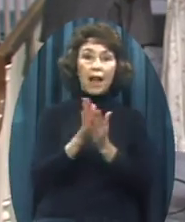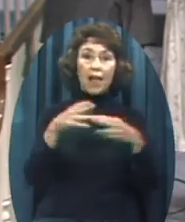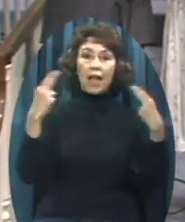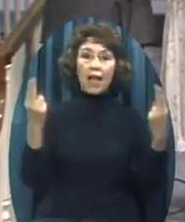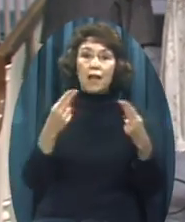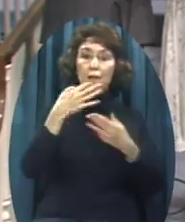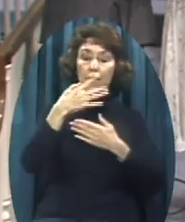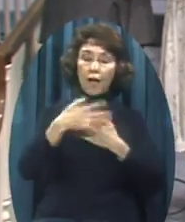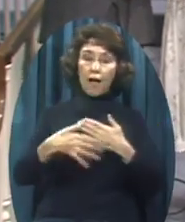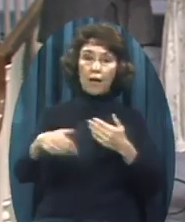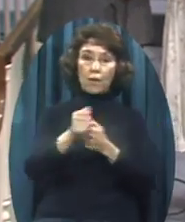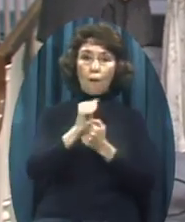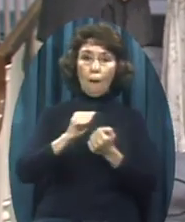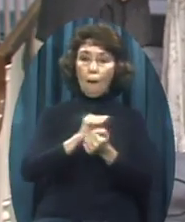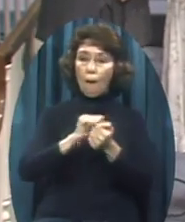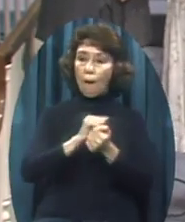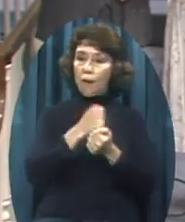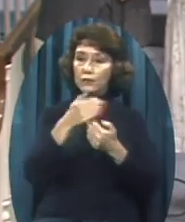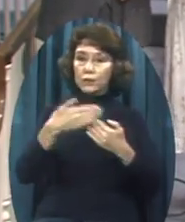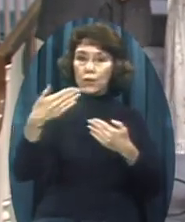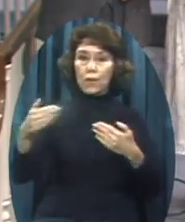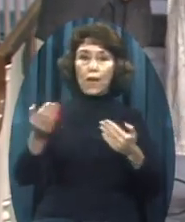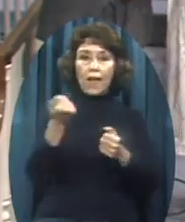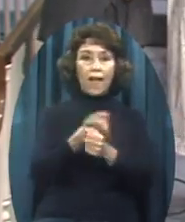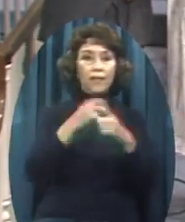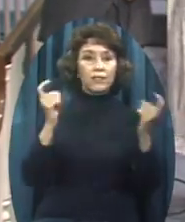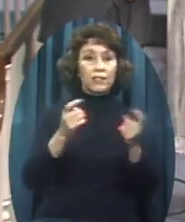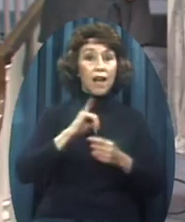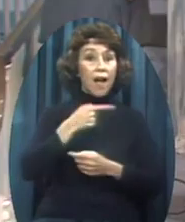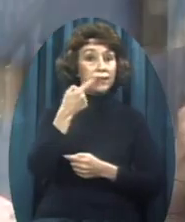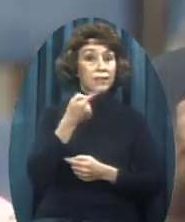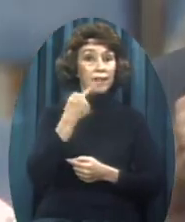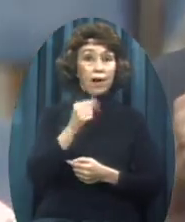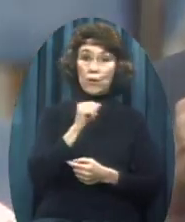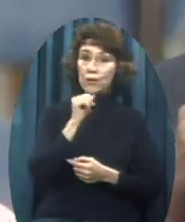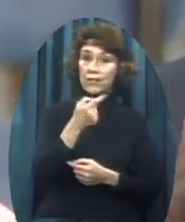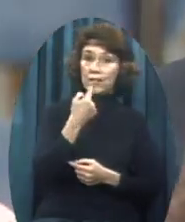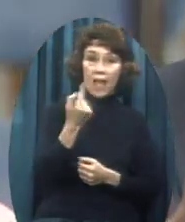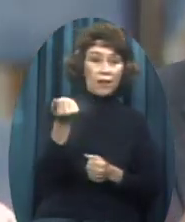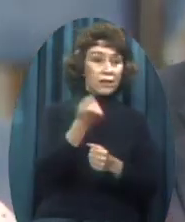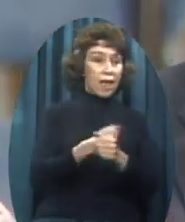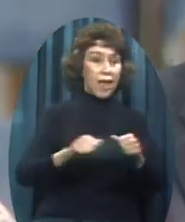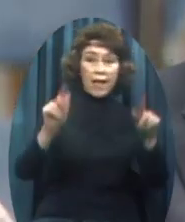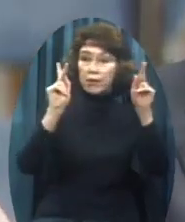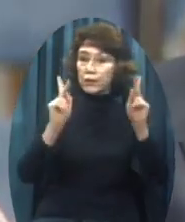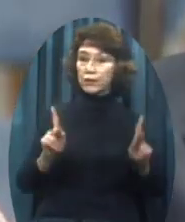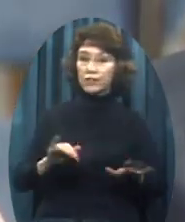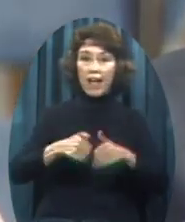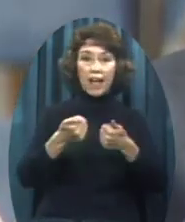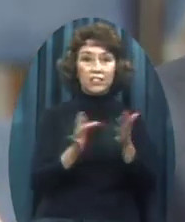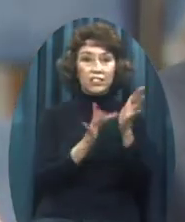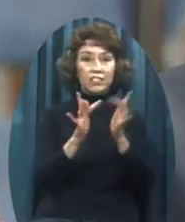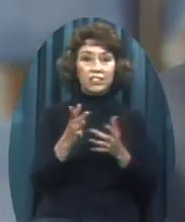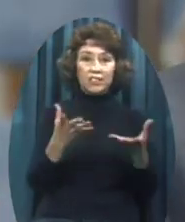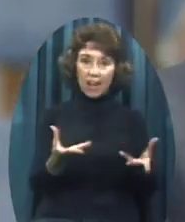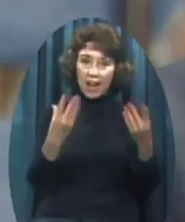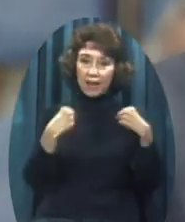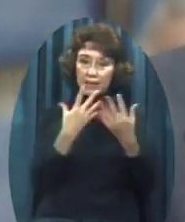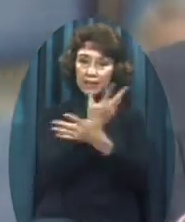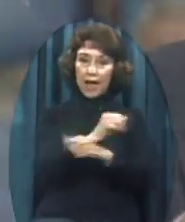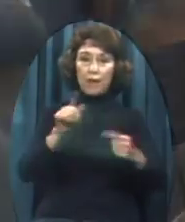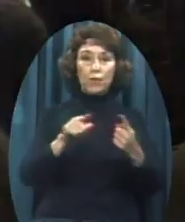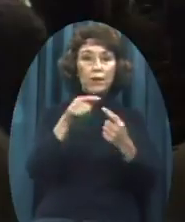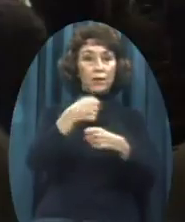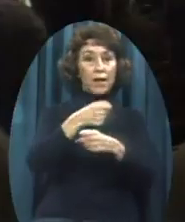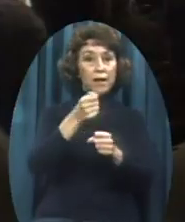washed away every stain. Well, I said I wouldn't tell it to a living soul how he brought salvation when he made